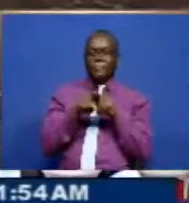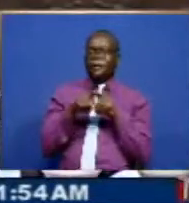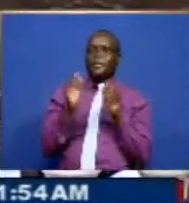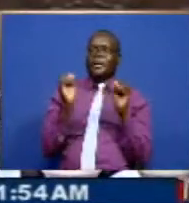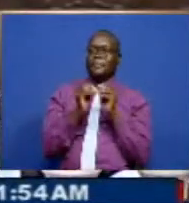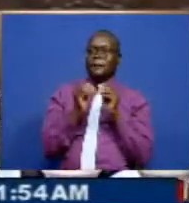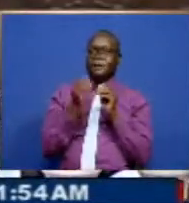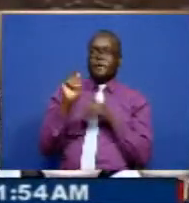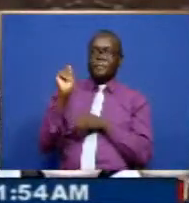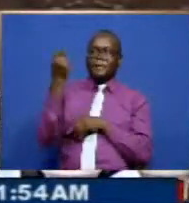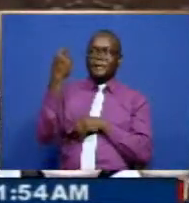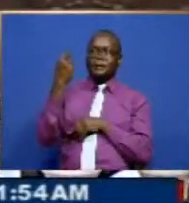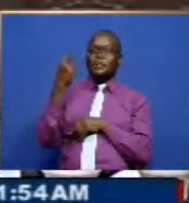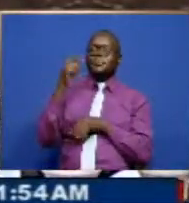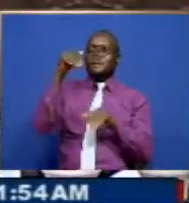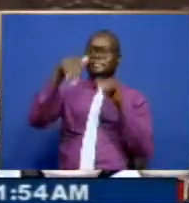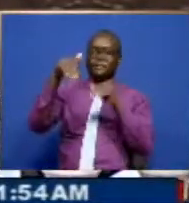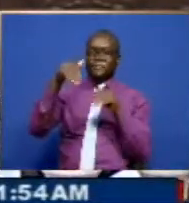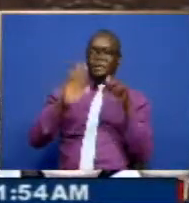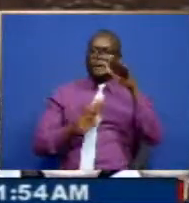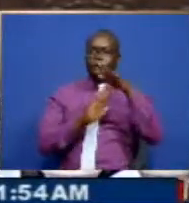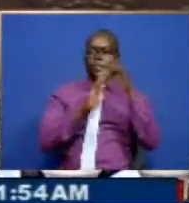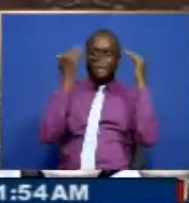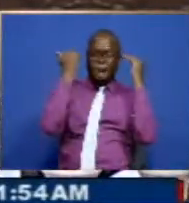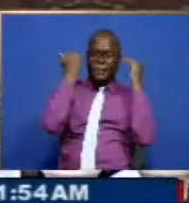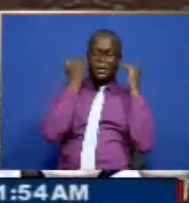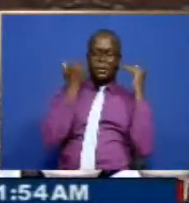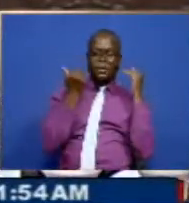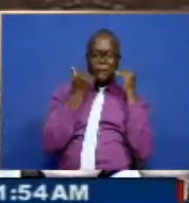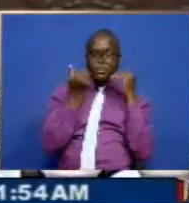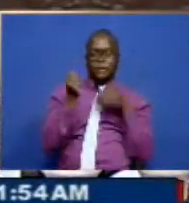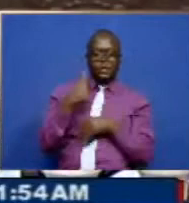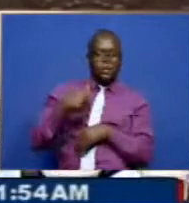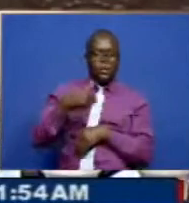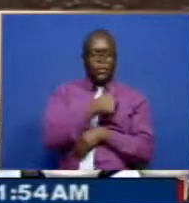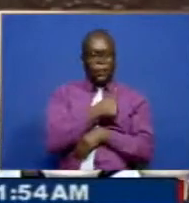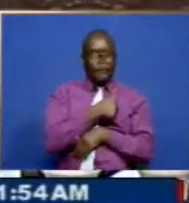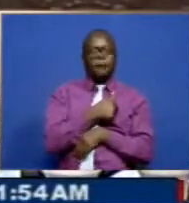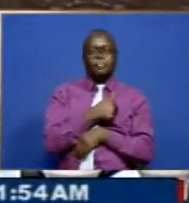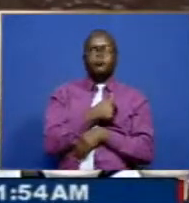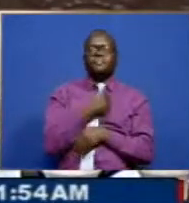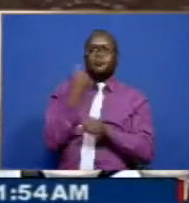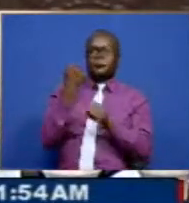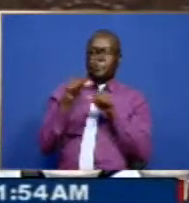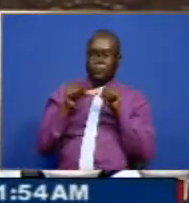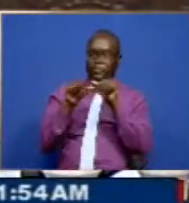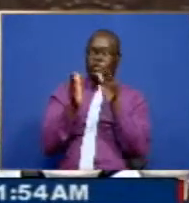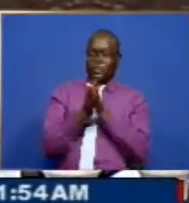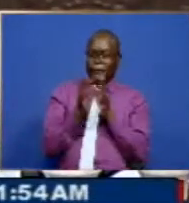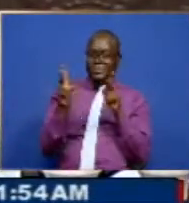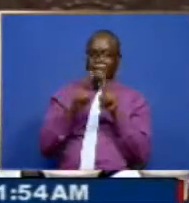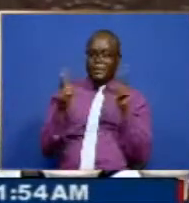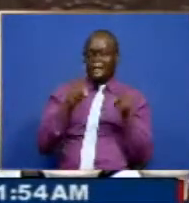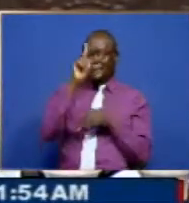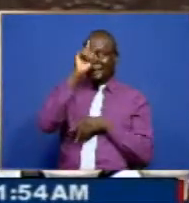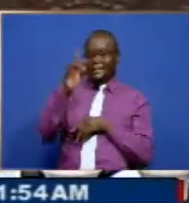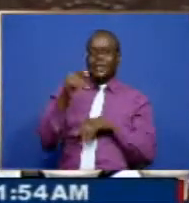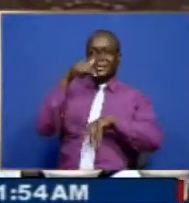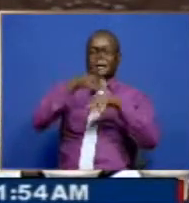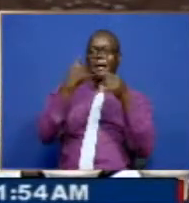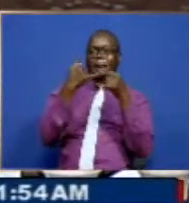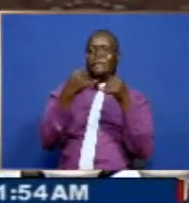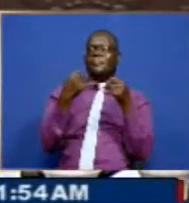for presidential election in the Supreme Court. So therefore, we'll conduct them within very, very strict timelines, because